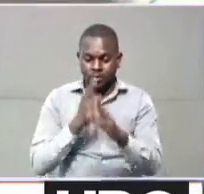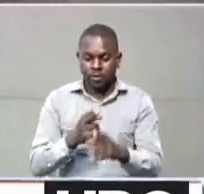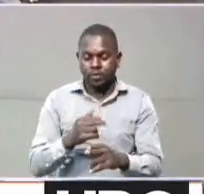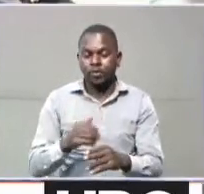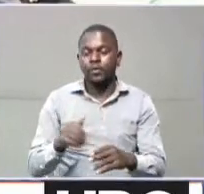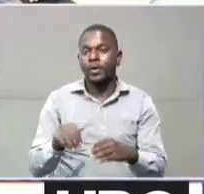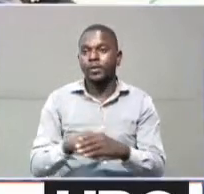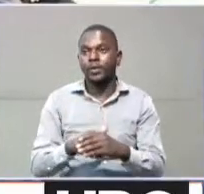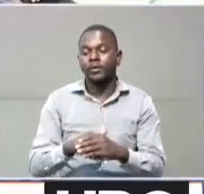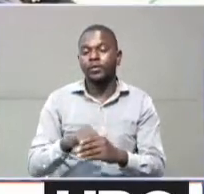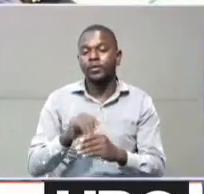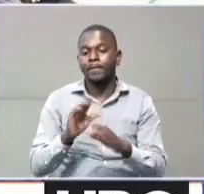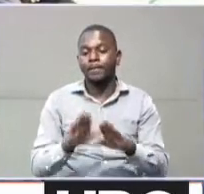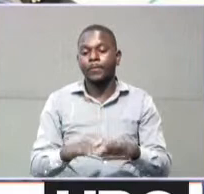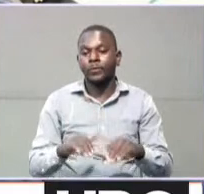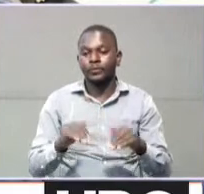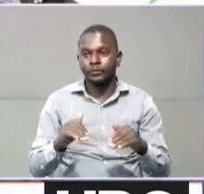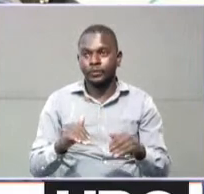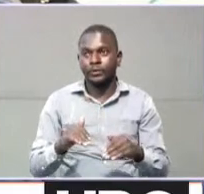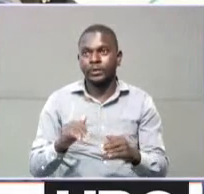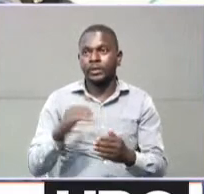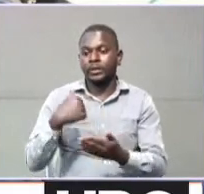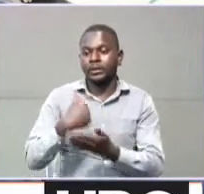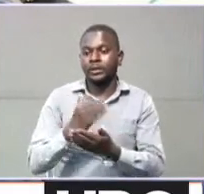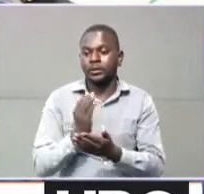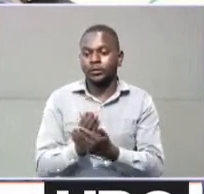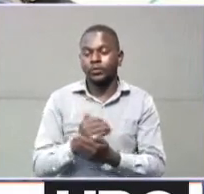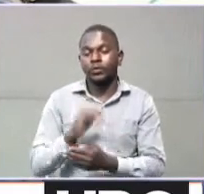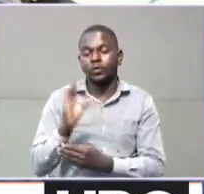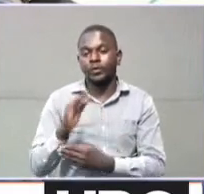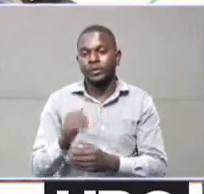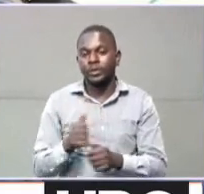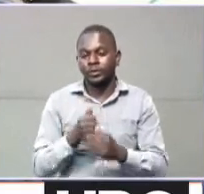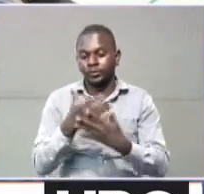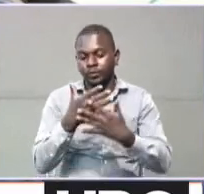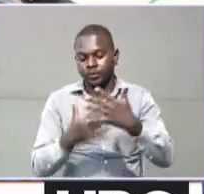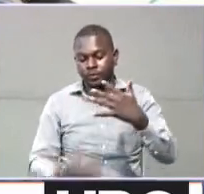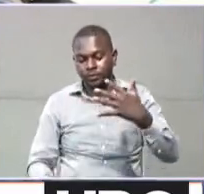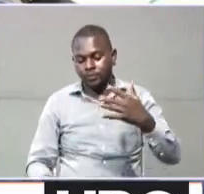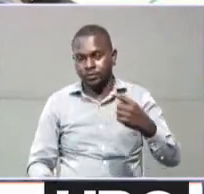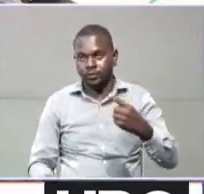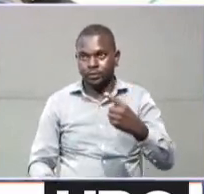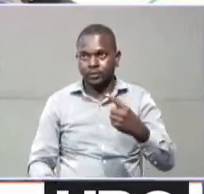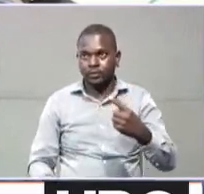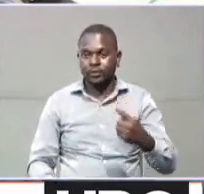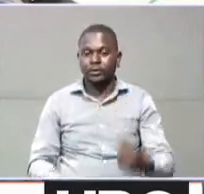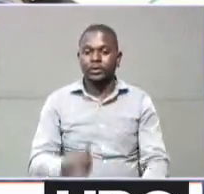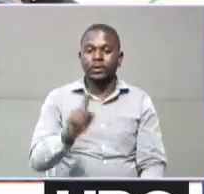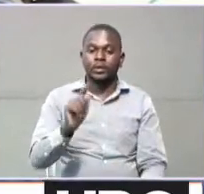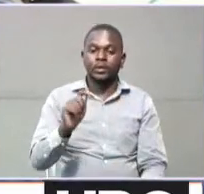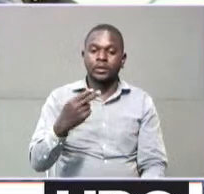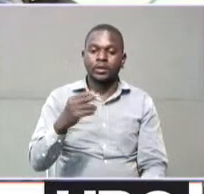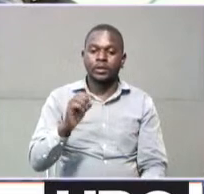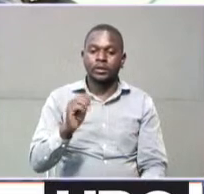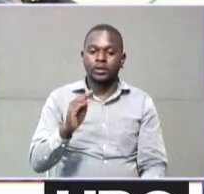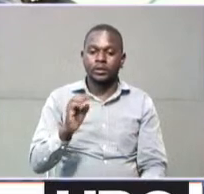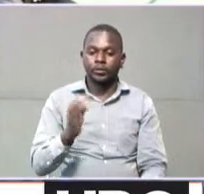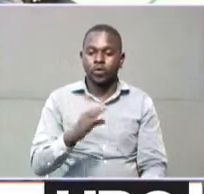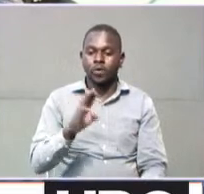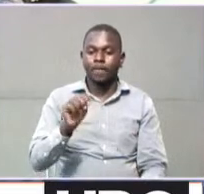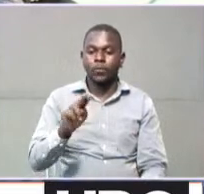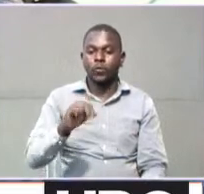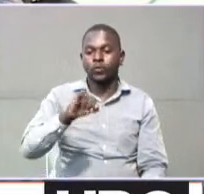parliament to the sectoral committees as follows honourable tembo gideon